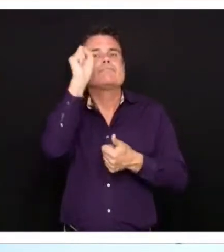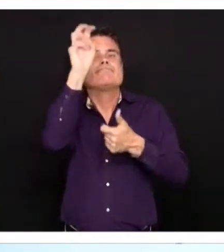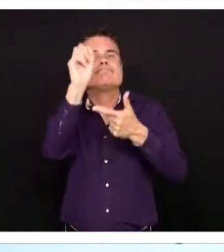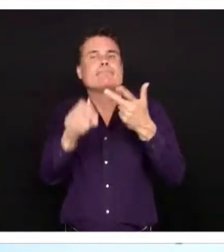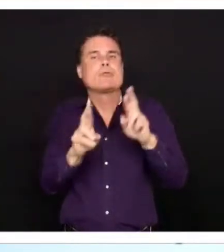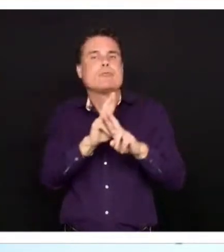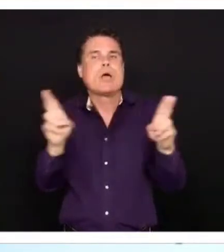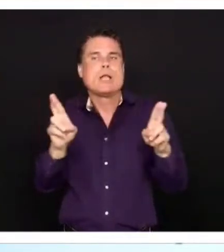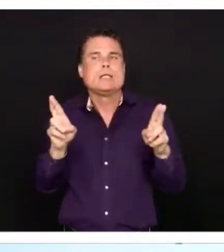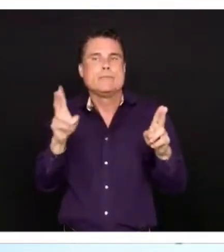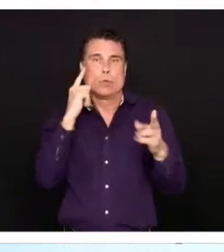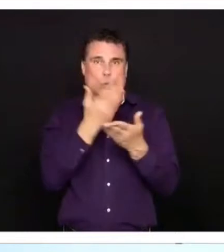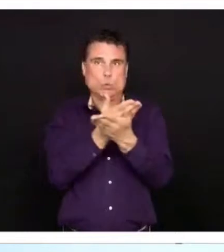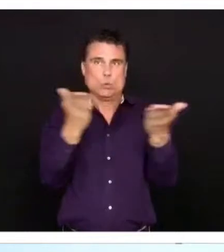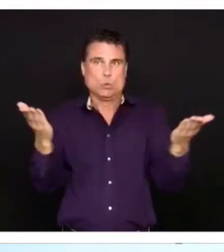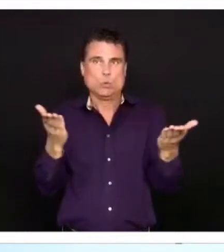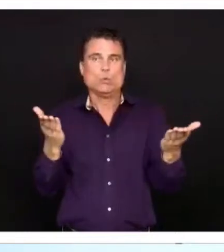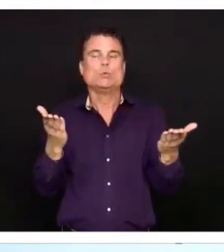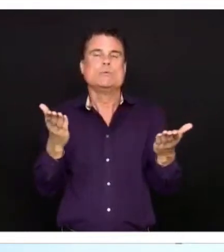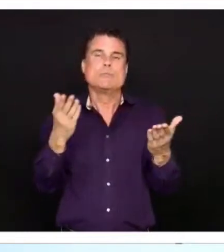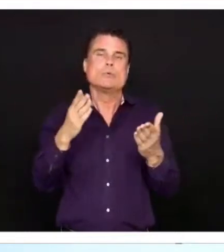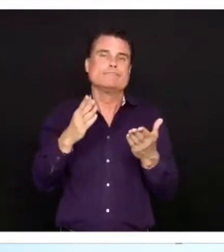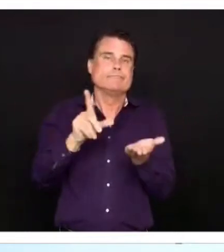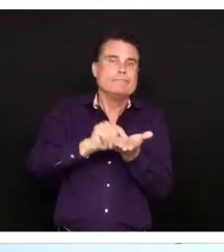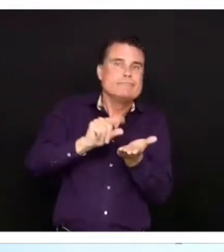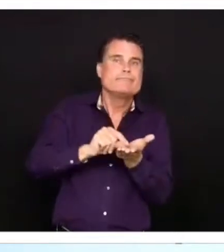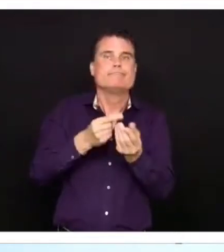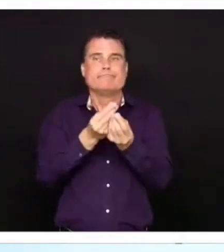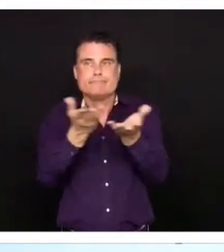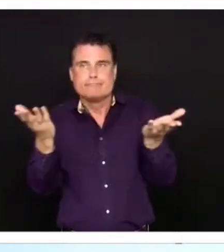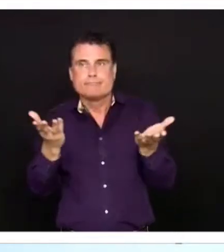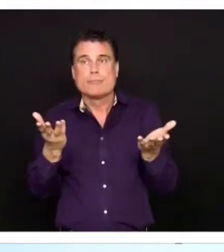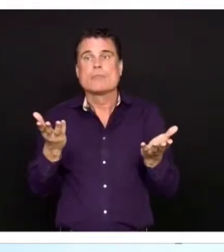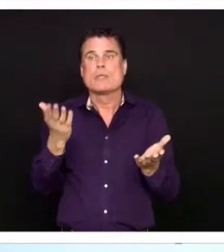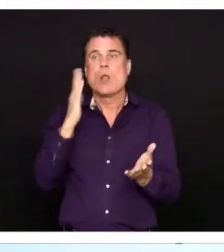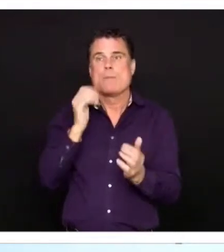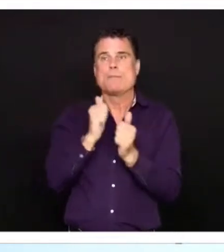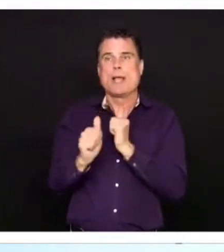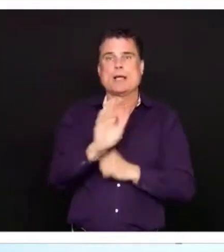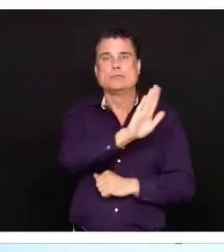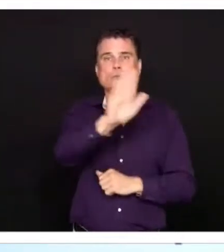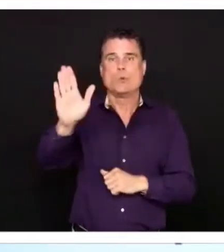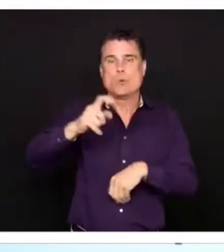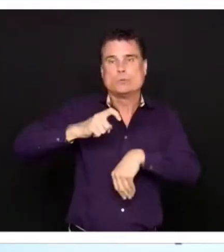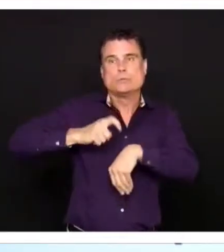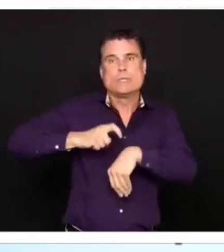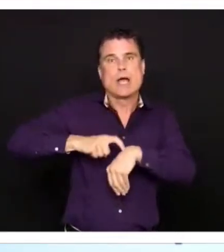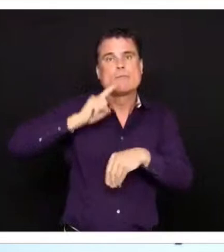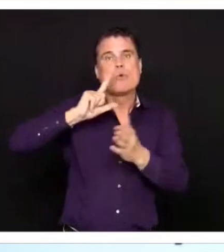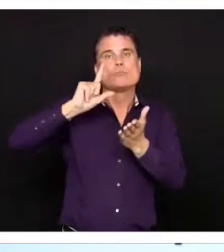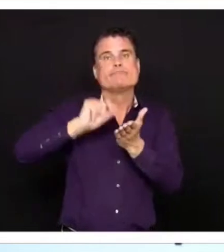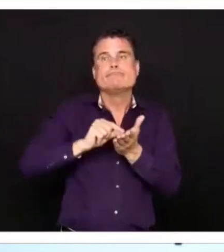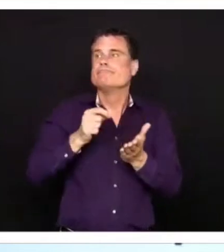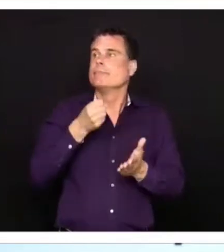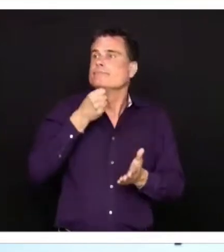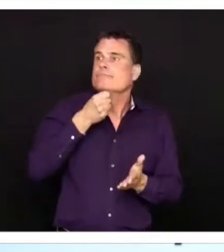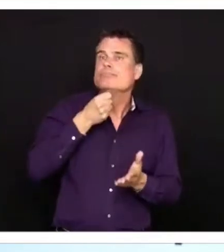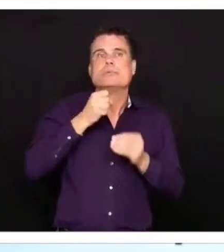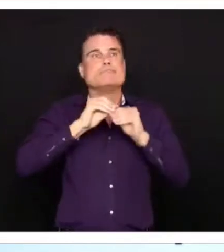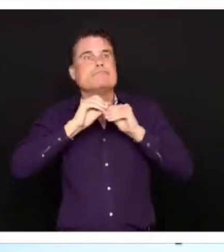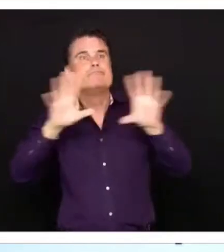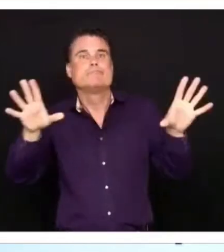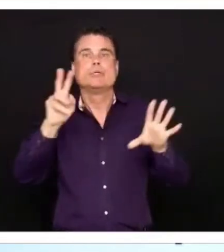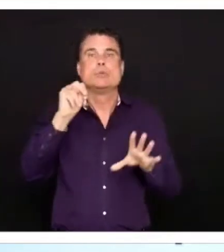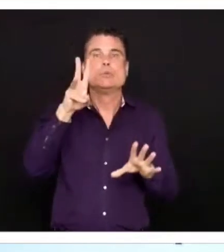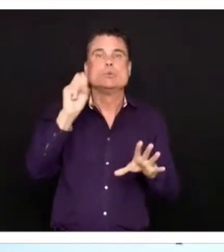today at 3 o'clock. I can tell you that it's going to arrive at 3 o'clock, and we'll address the issues raised yesterday. So